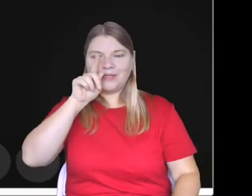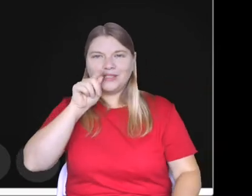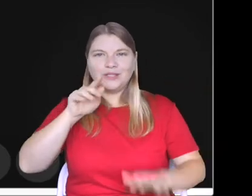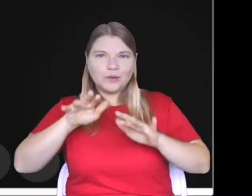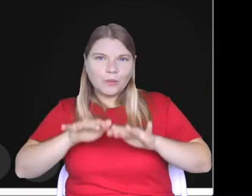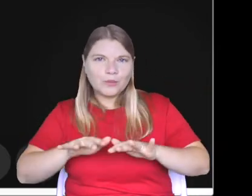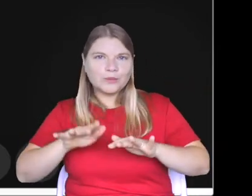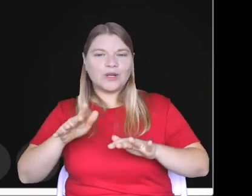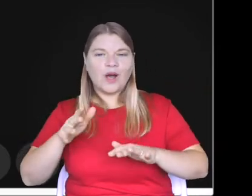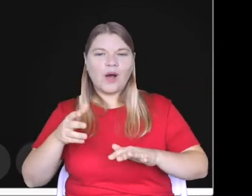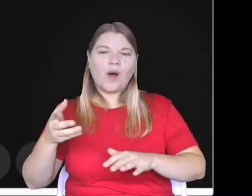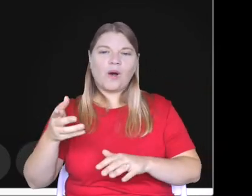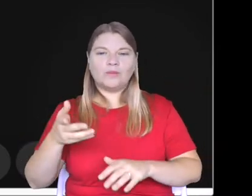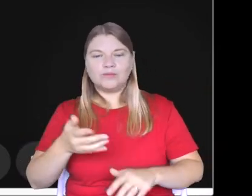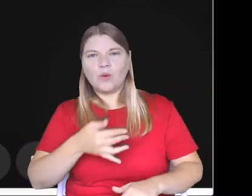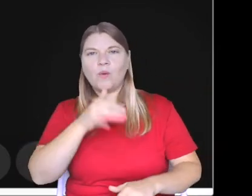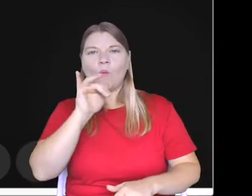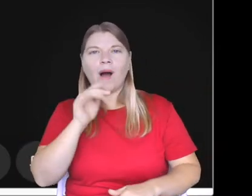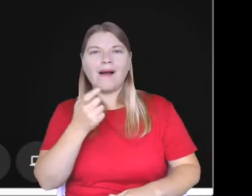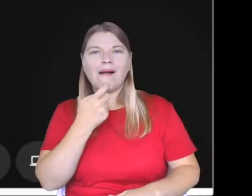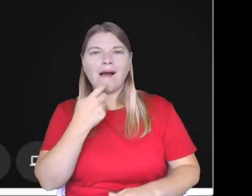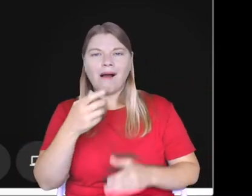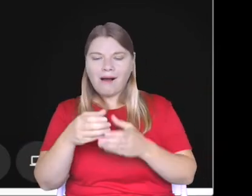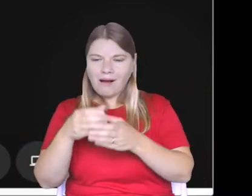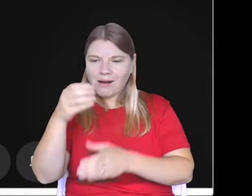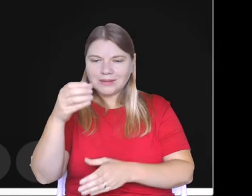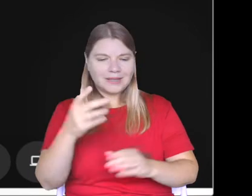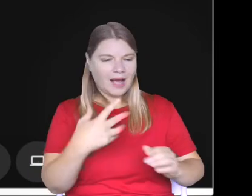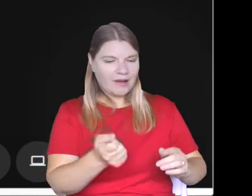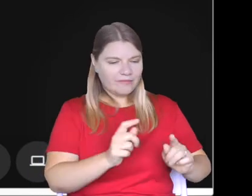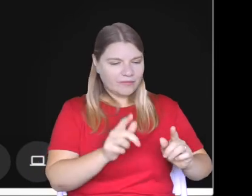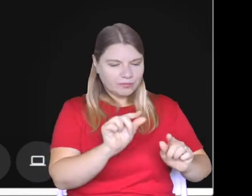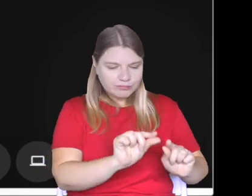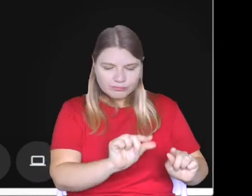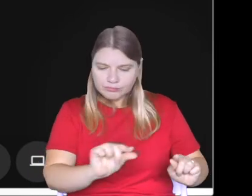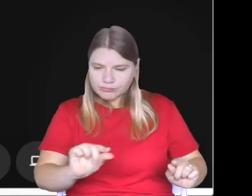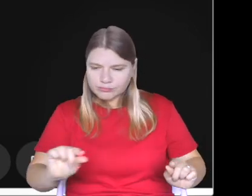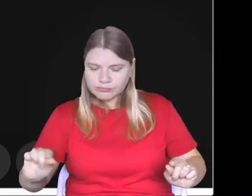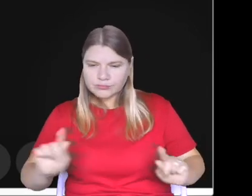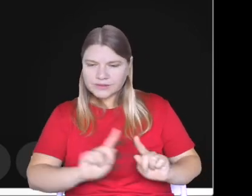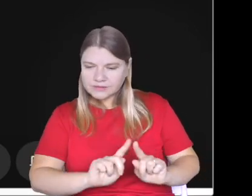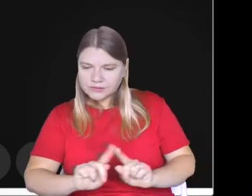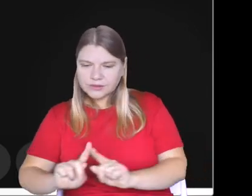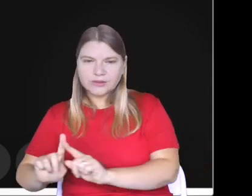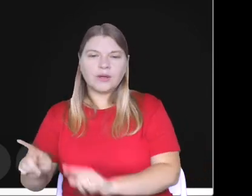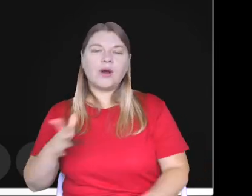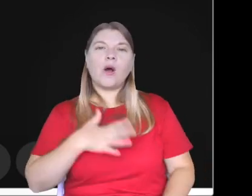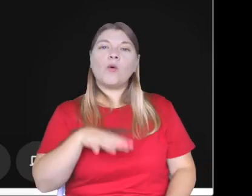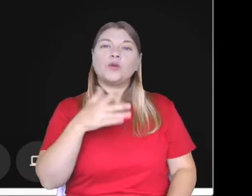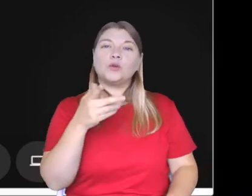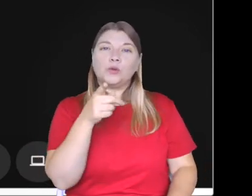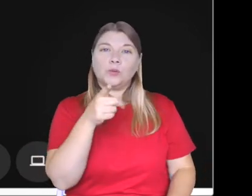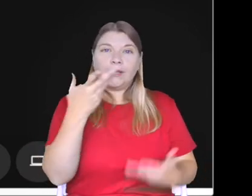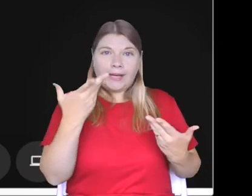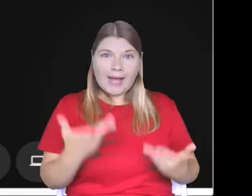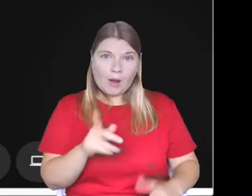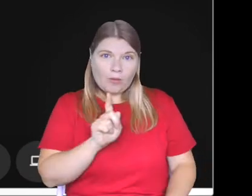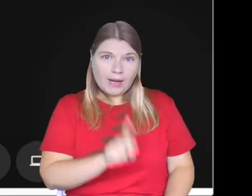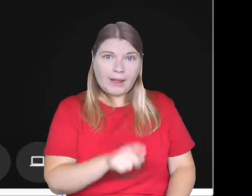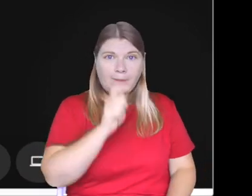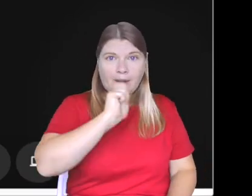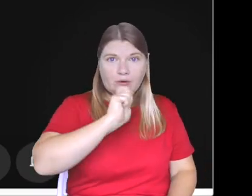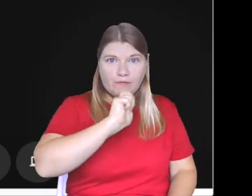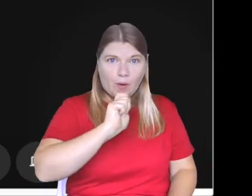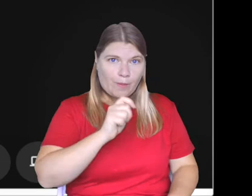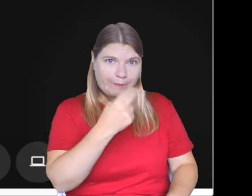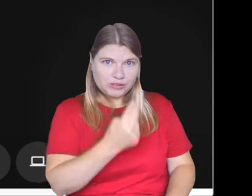and a wine glass. What I want you to do is click on the microphone icon, which is the